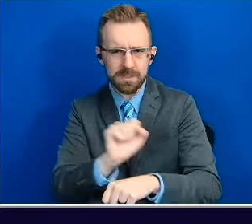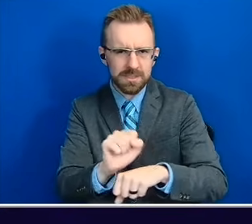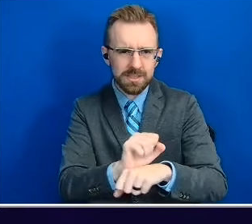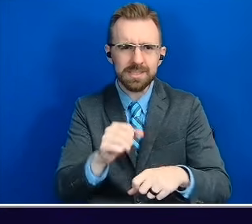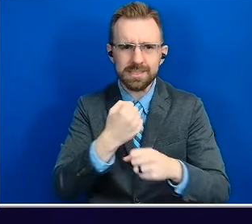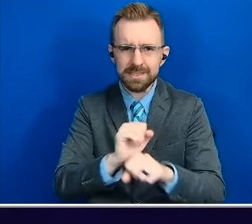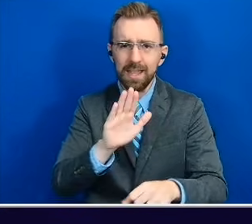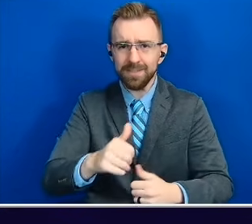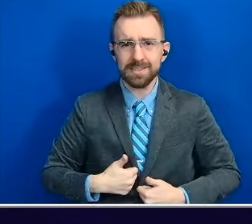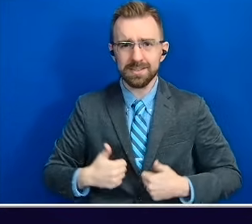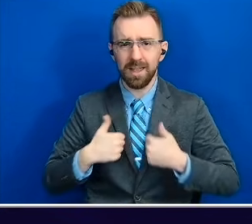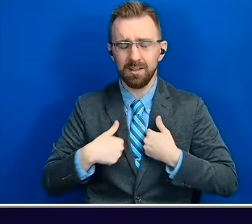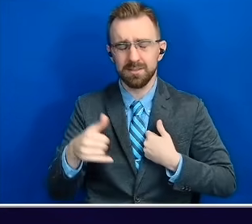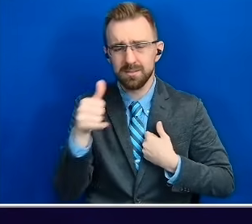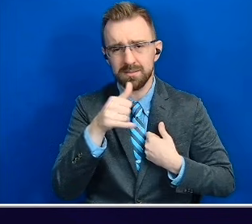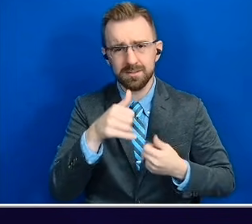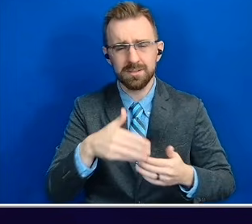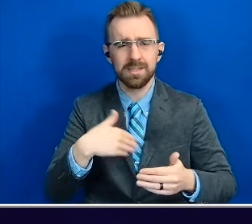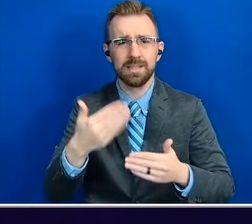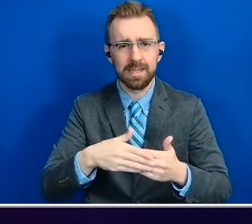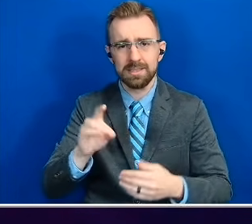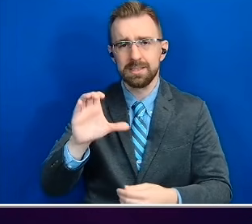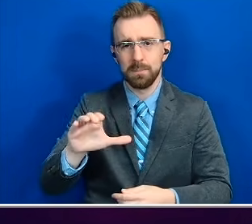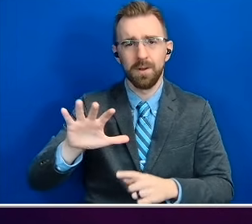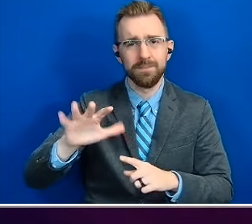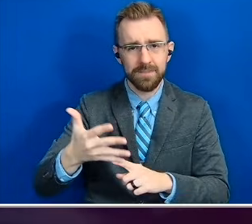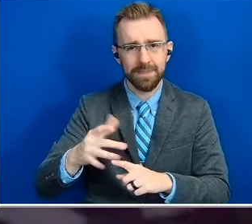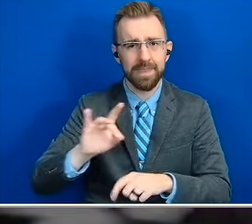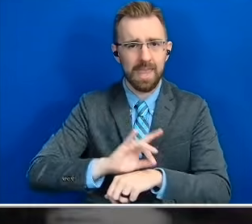life. That's December 5th at 8 a.m.